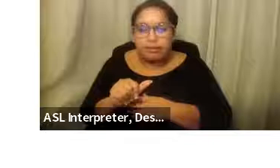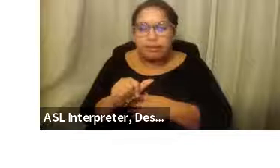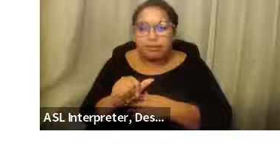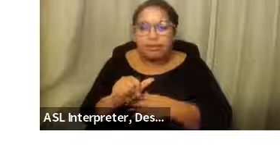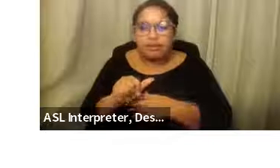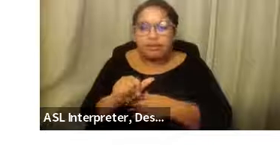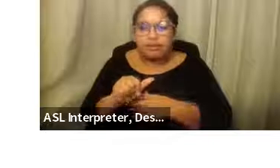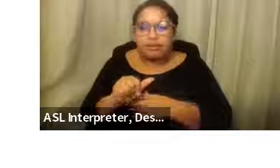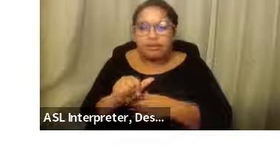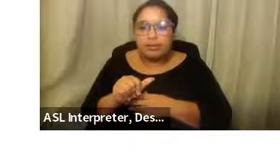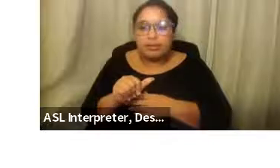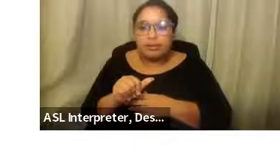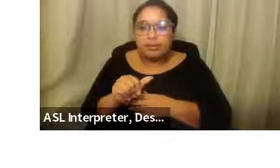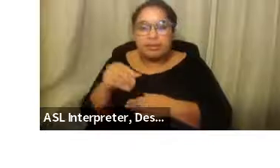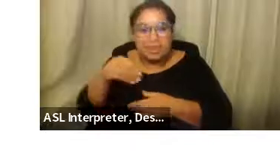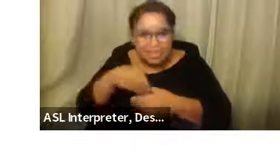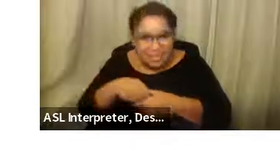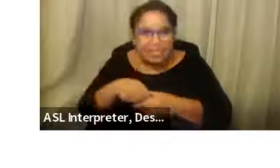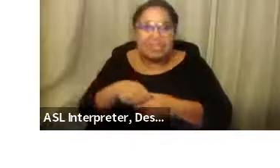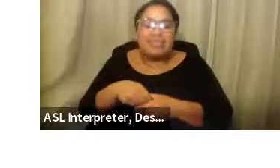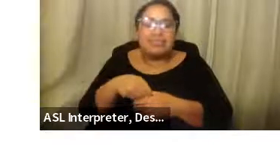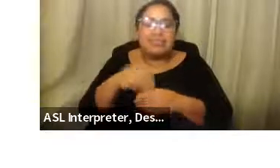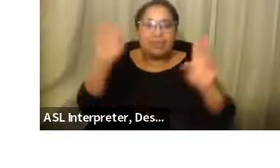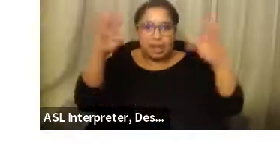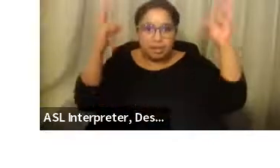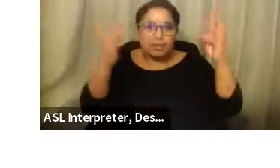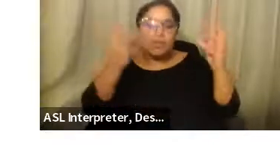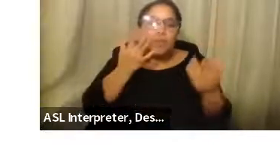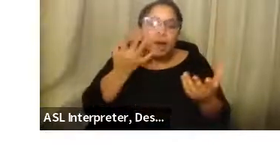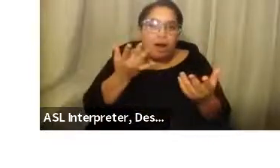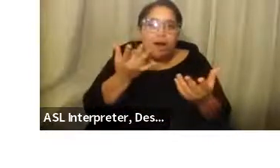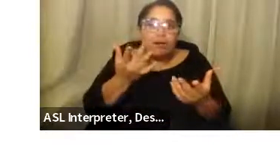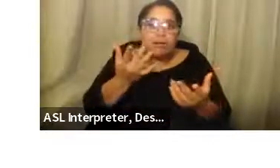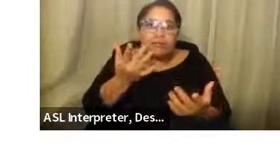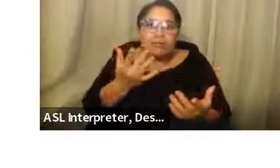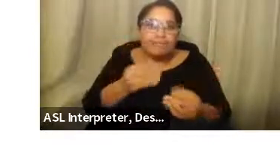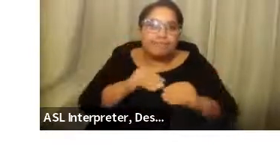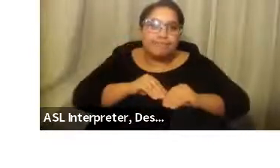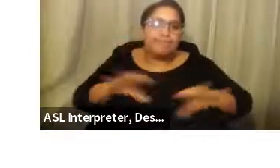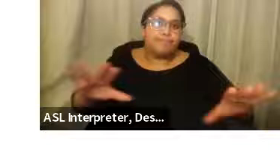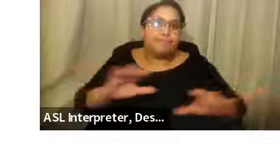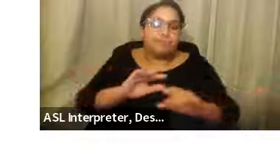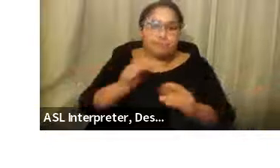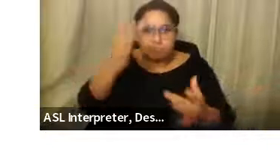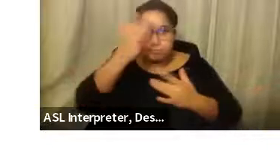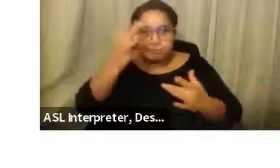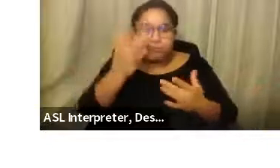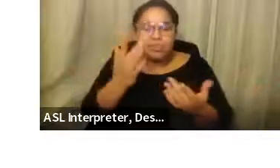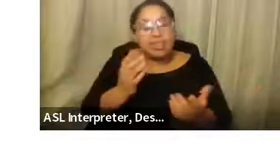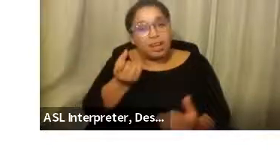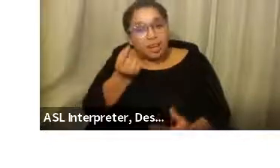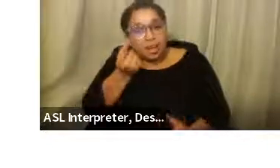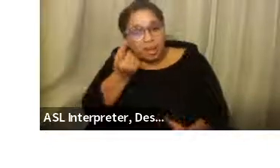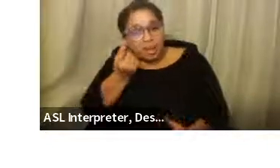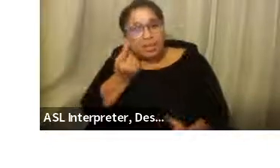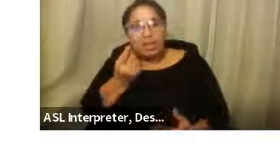respond in the ambulance because of the COVID issues. And when our providers are very used to